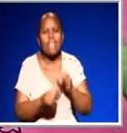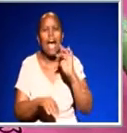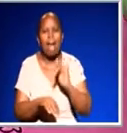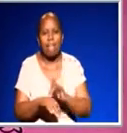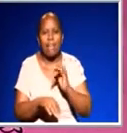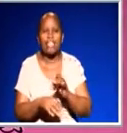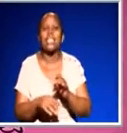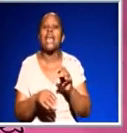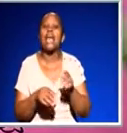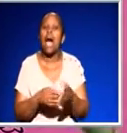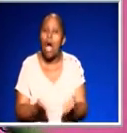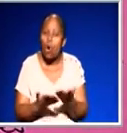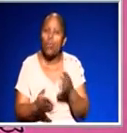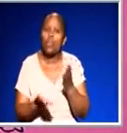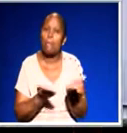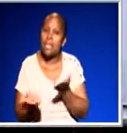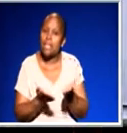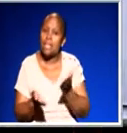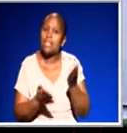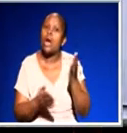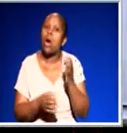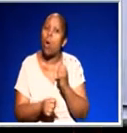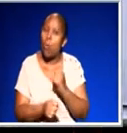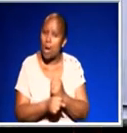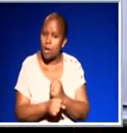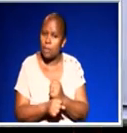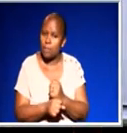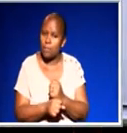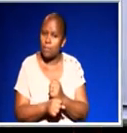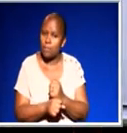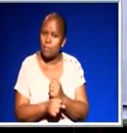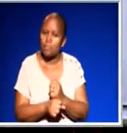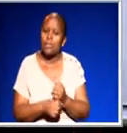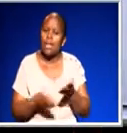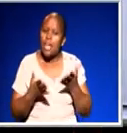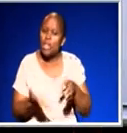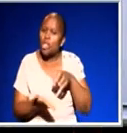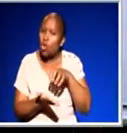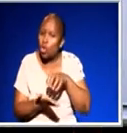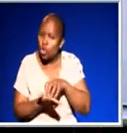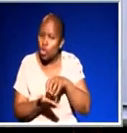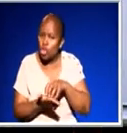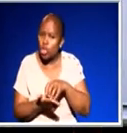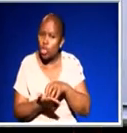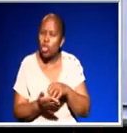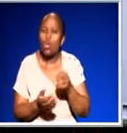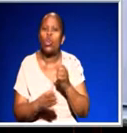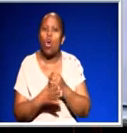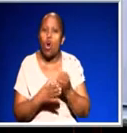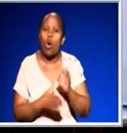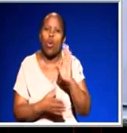its operations. So, we are saying these conditions or